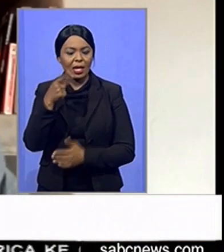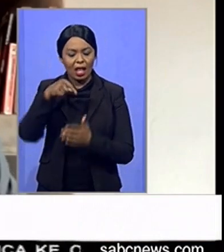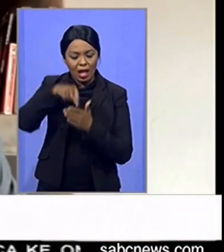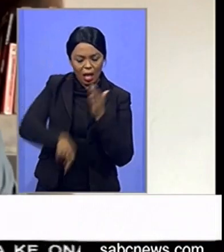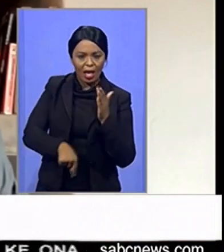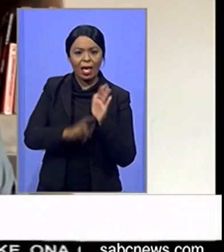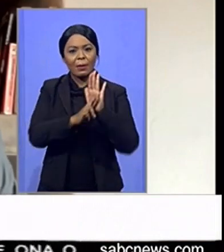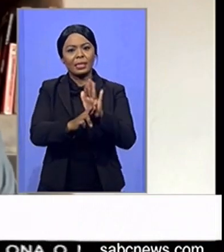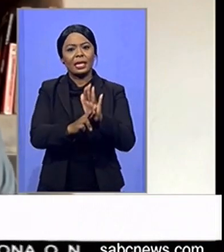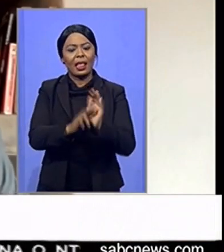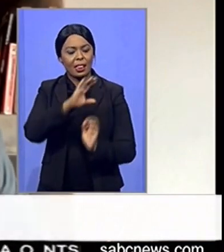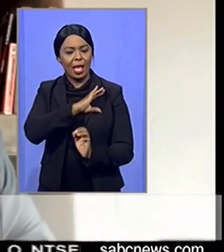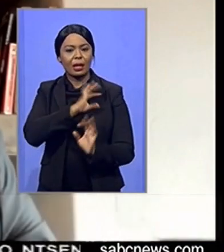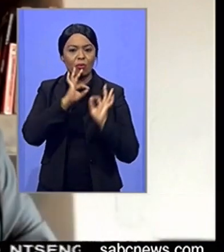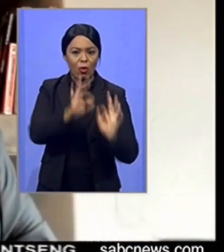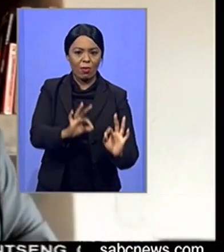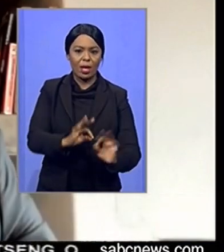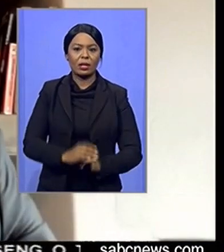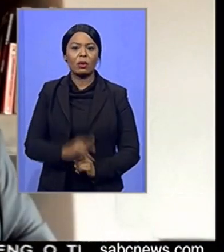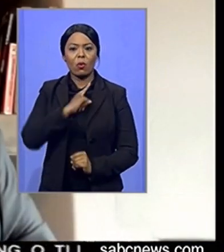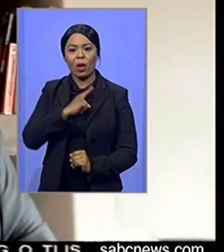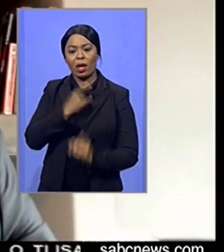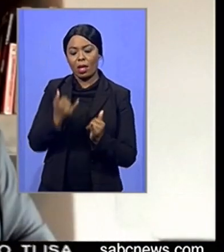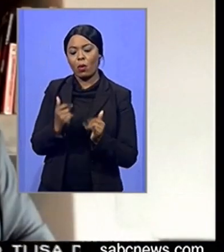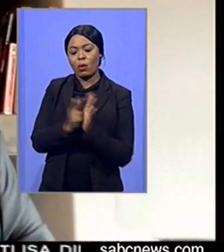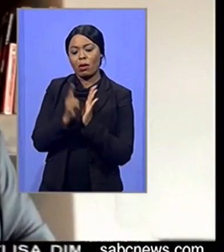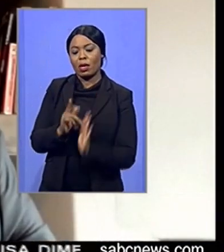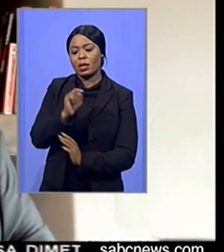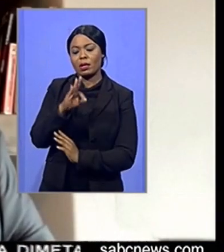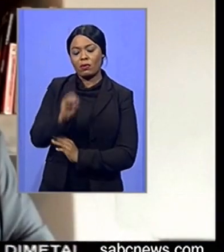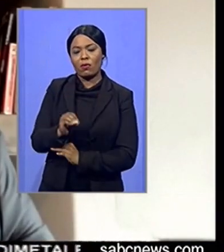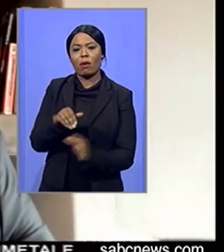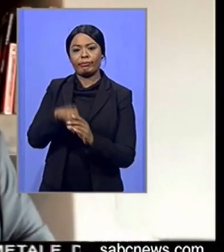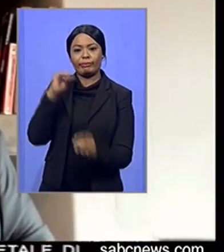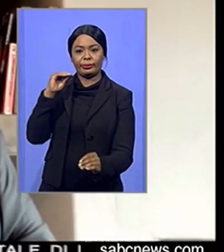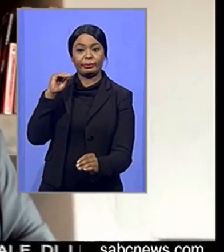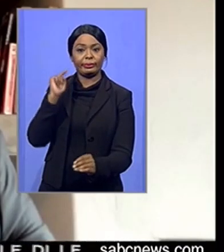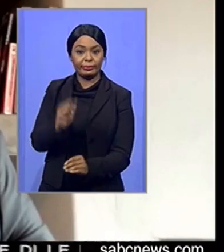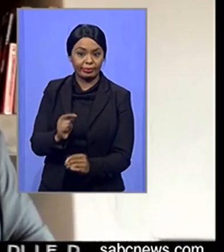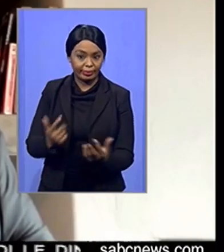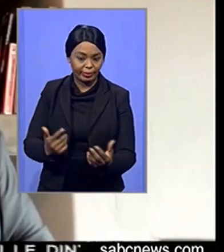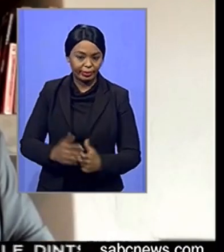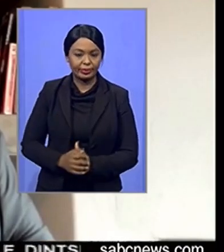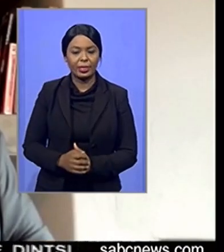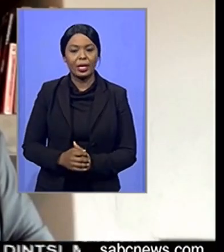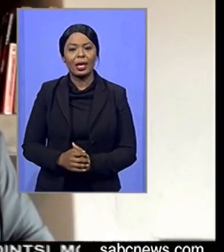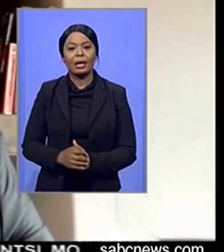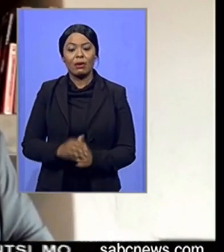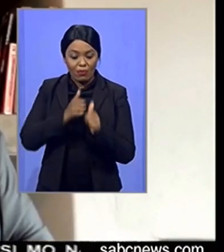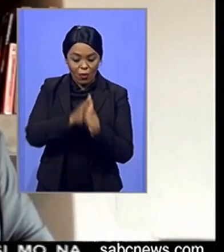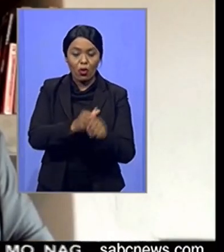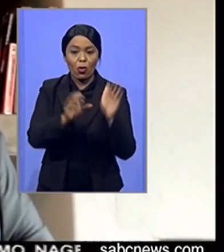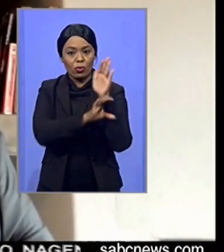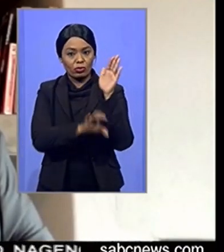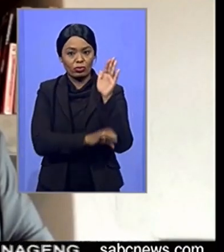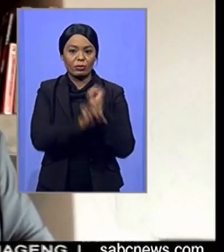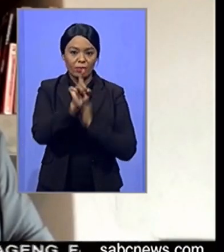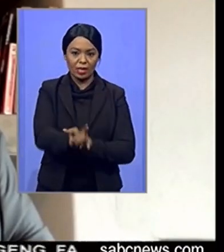represent their clients properly. And an accused person, of course, has a constitutional right to